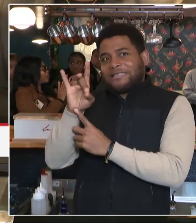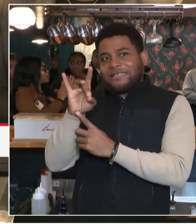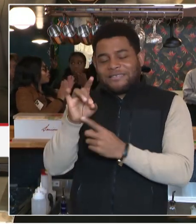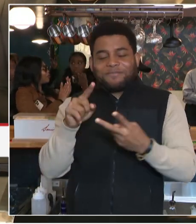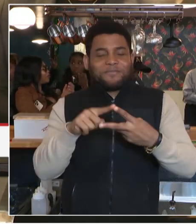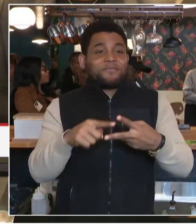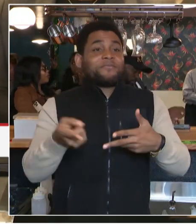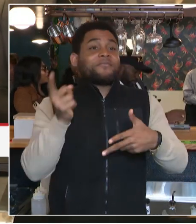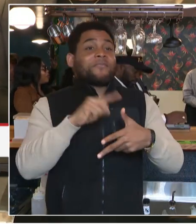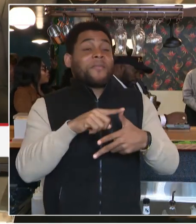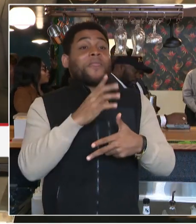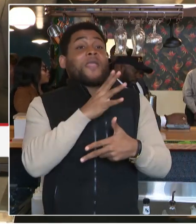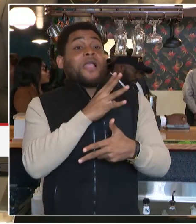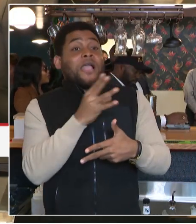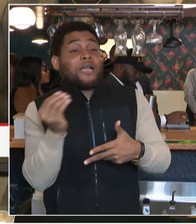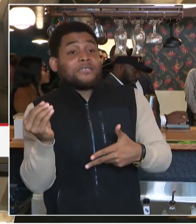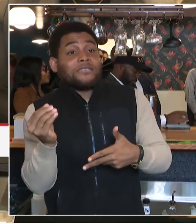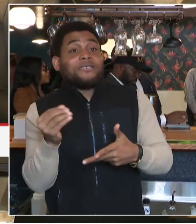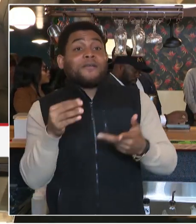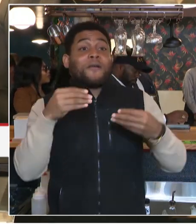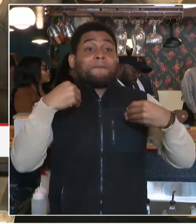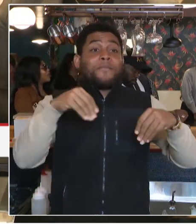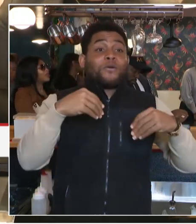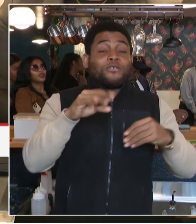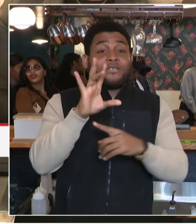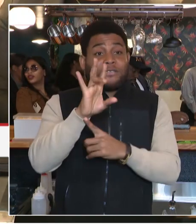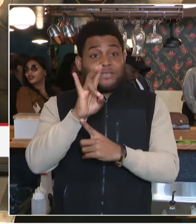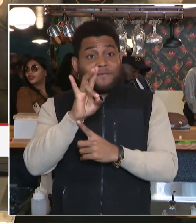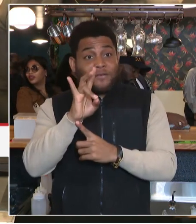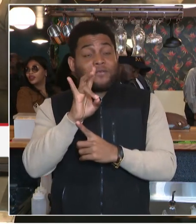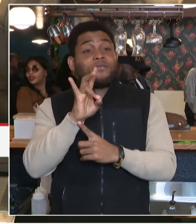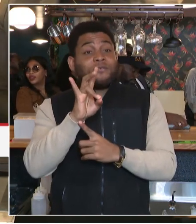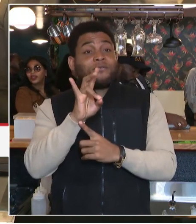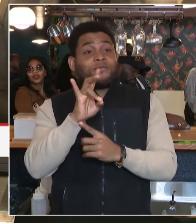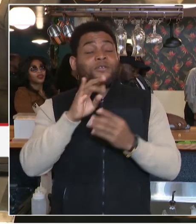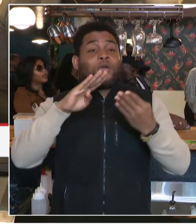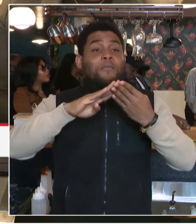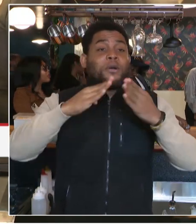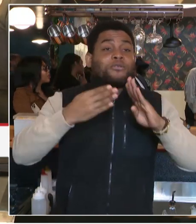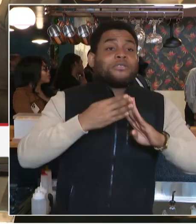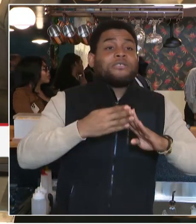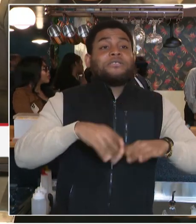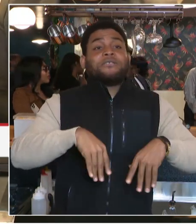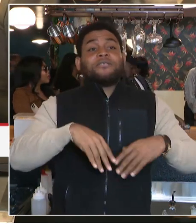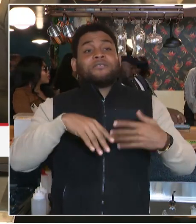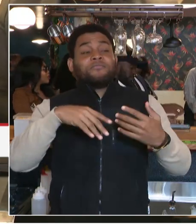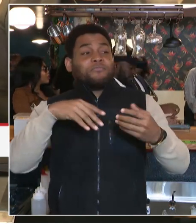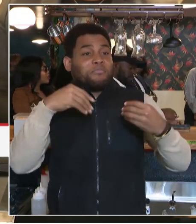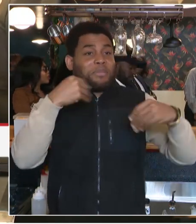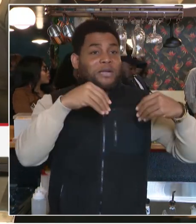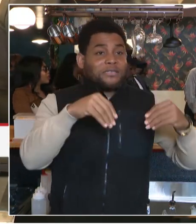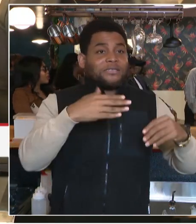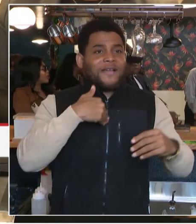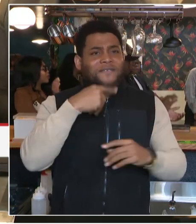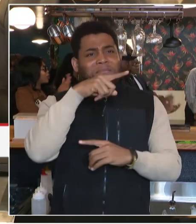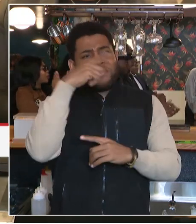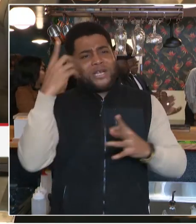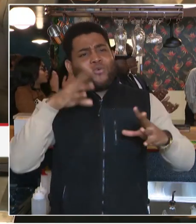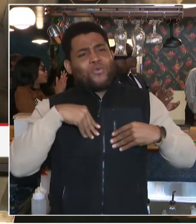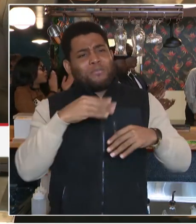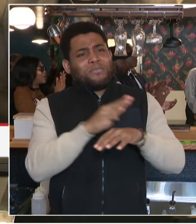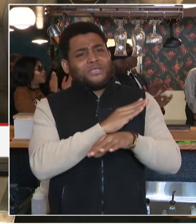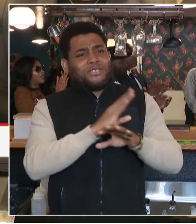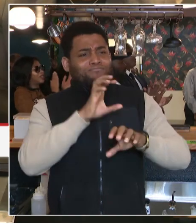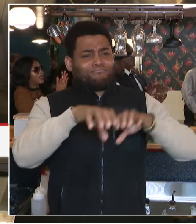And Market 7, a community market and food hall in Ward 7 that will feature Black-owned businesses. So